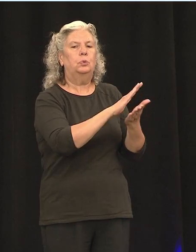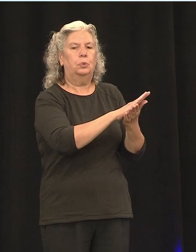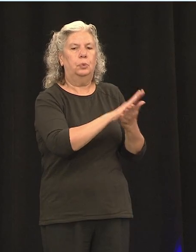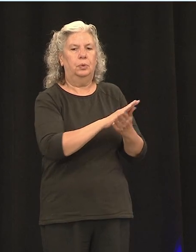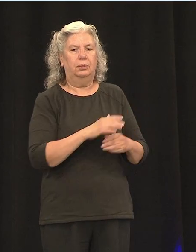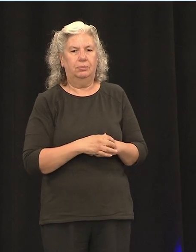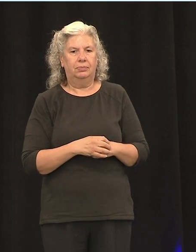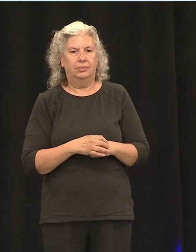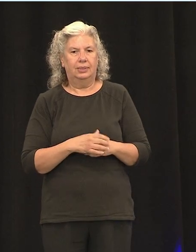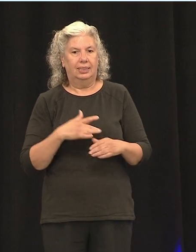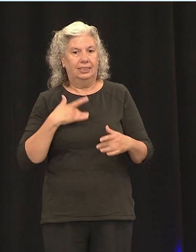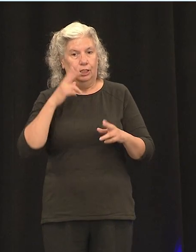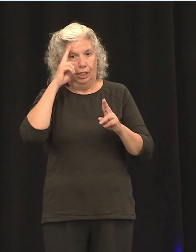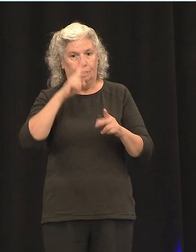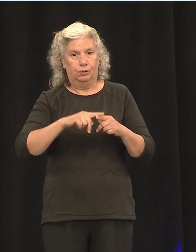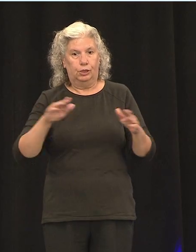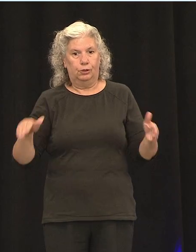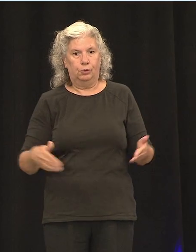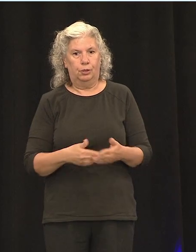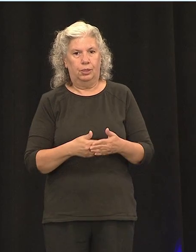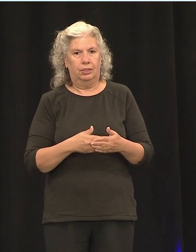McKittrick. Thank you.